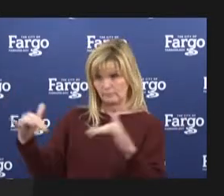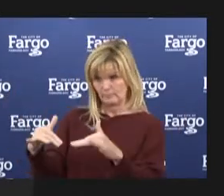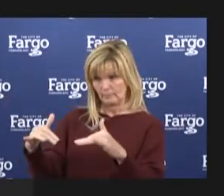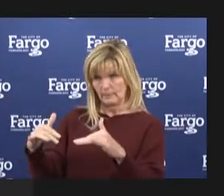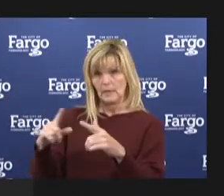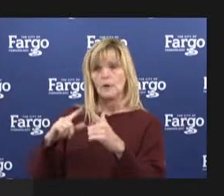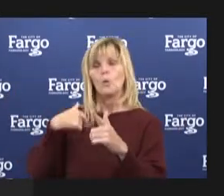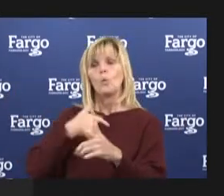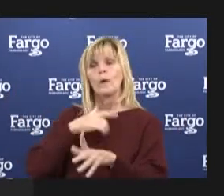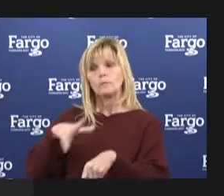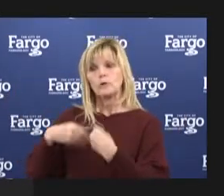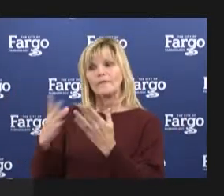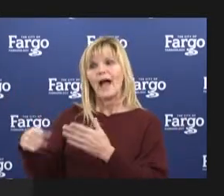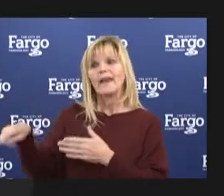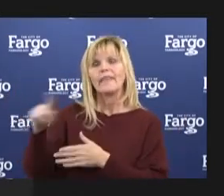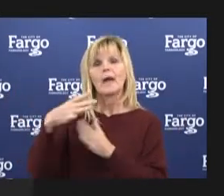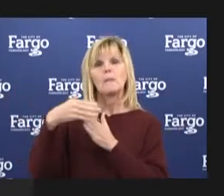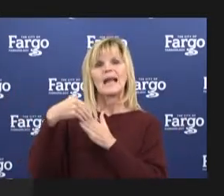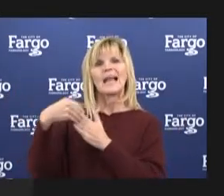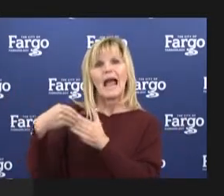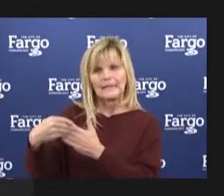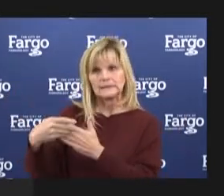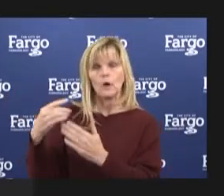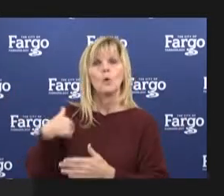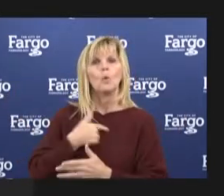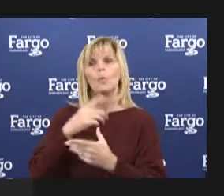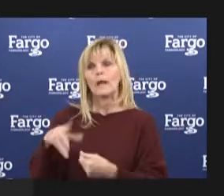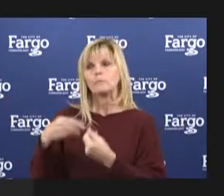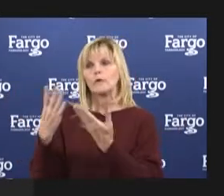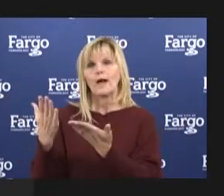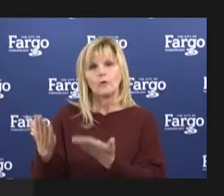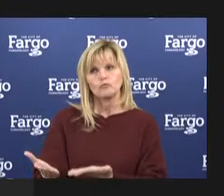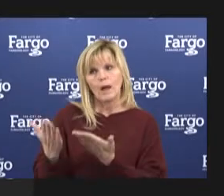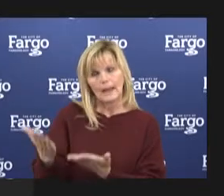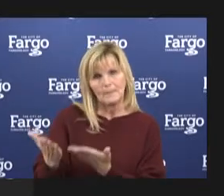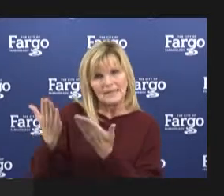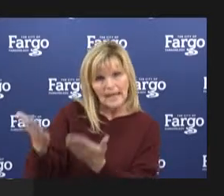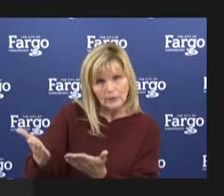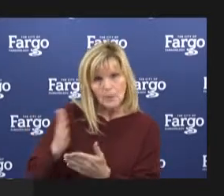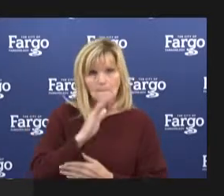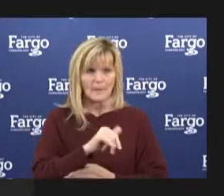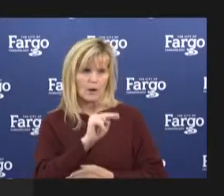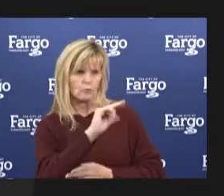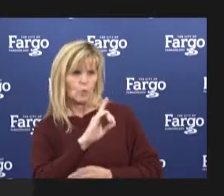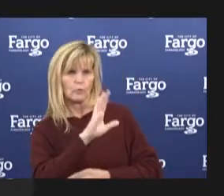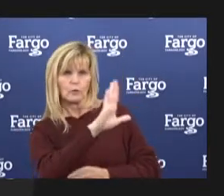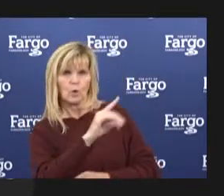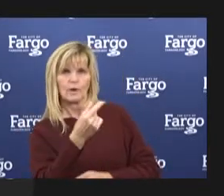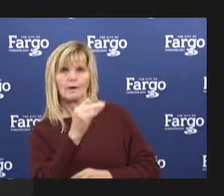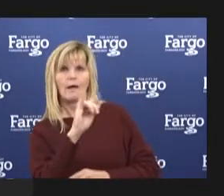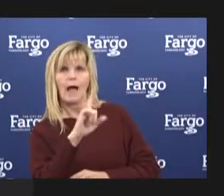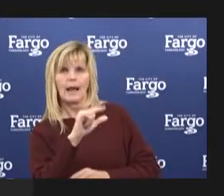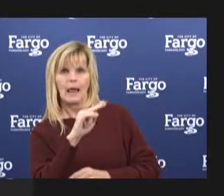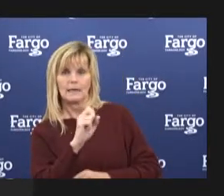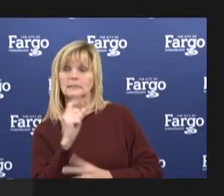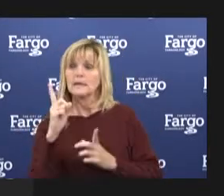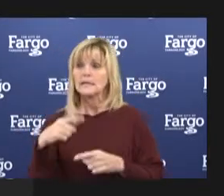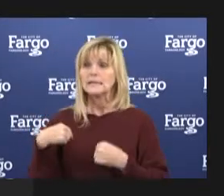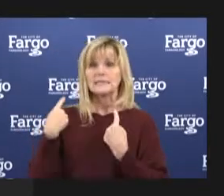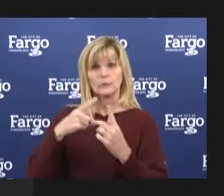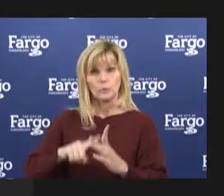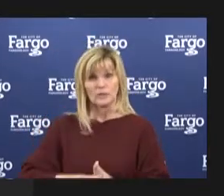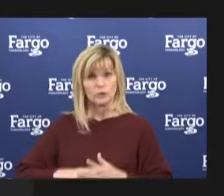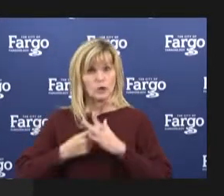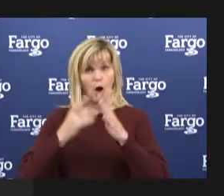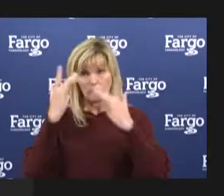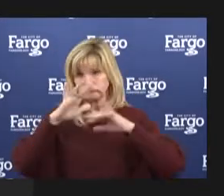to provide guidance and recommendations based on the North Dakota Restart guidelines. Since the beginning of this pandemic, we